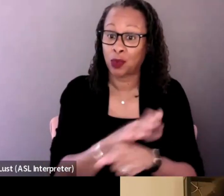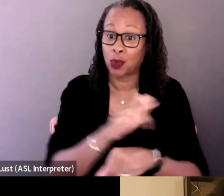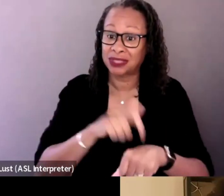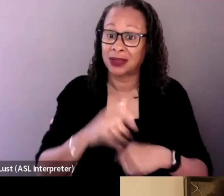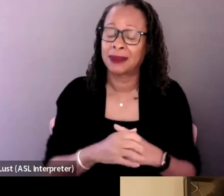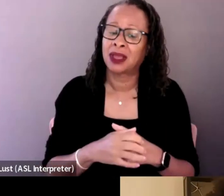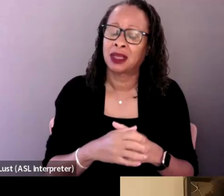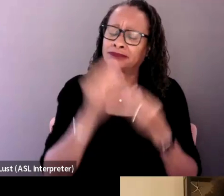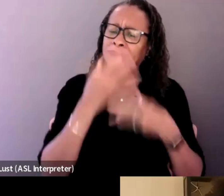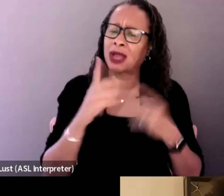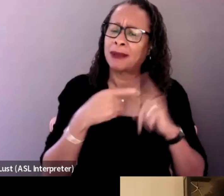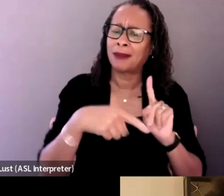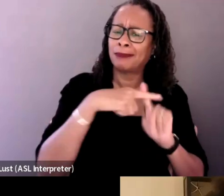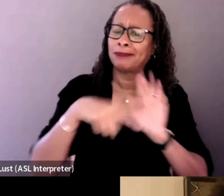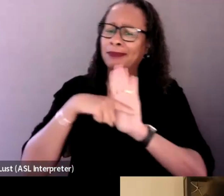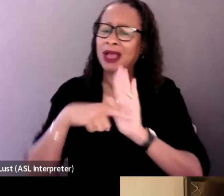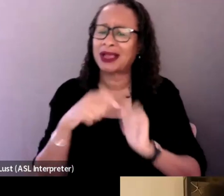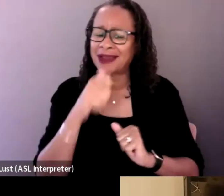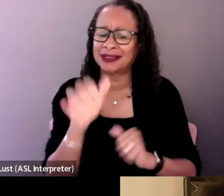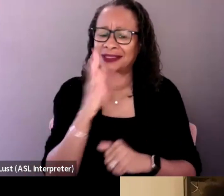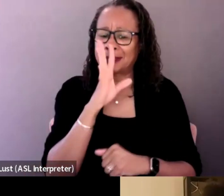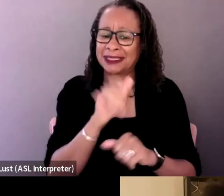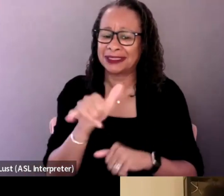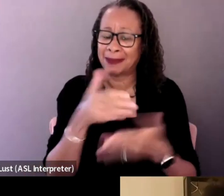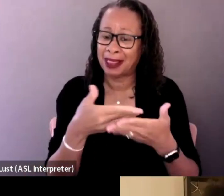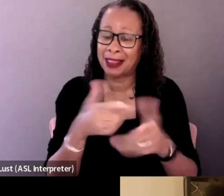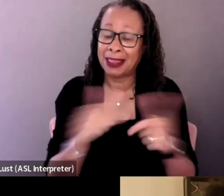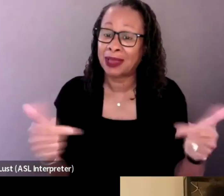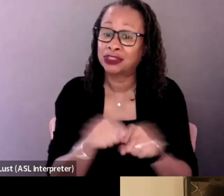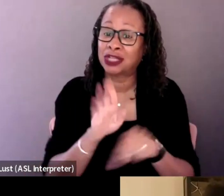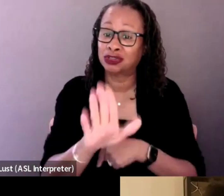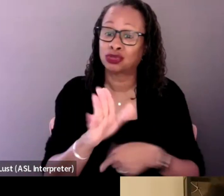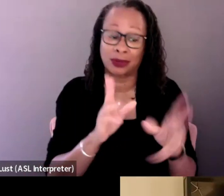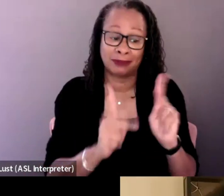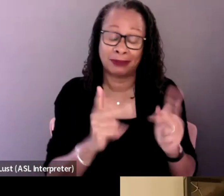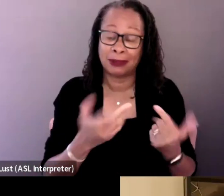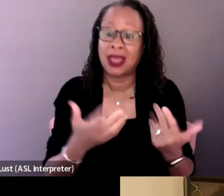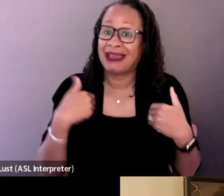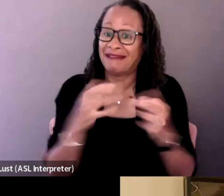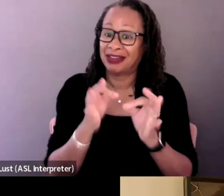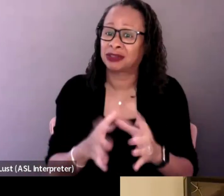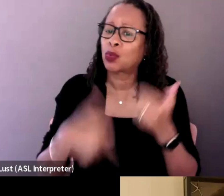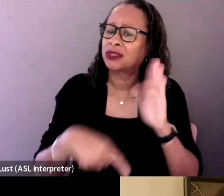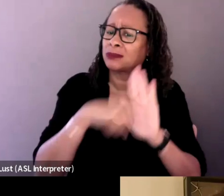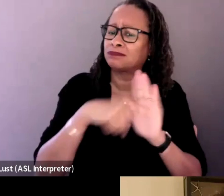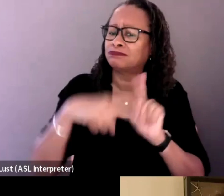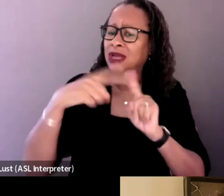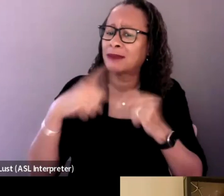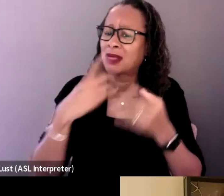and cons of not speaking the same language as your subject and having an interpreter. What are the pros and cons of